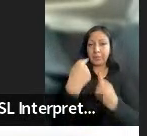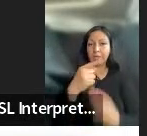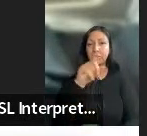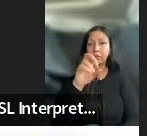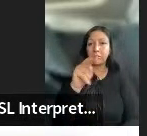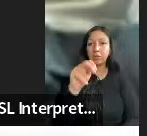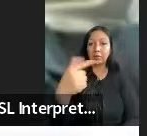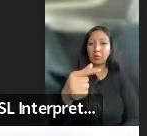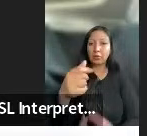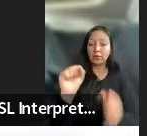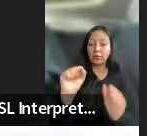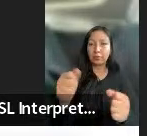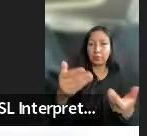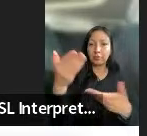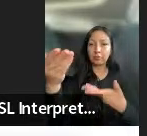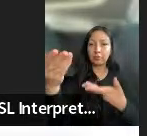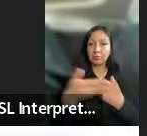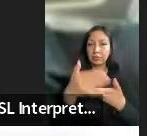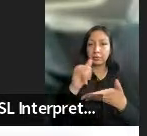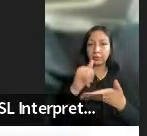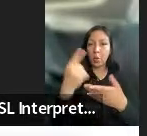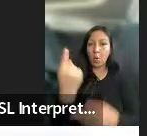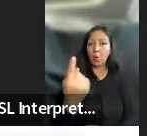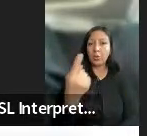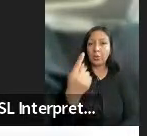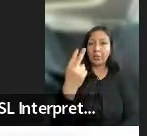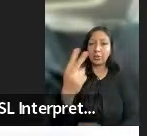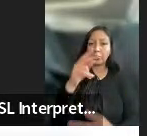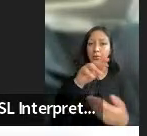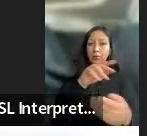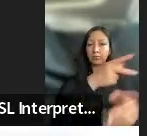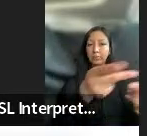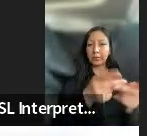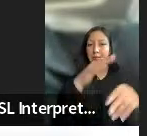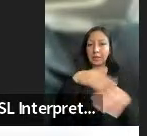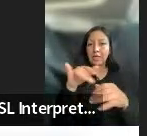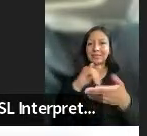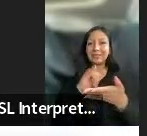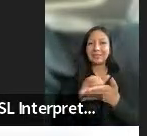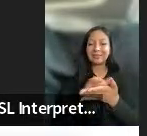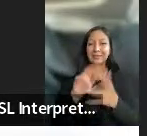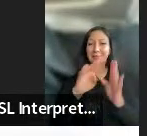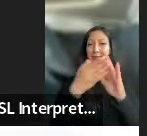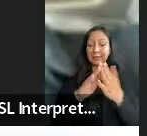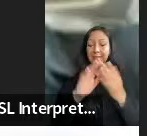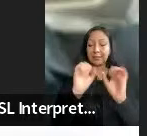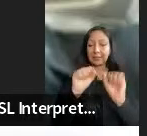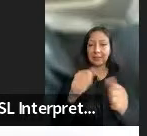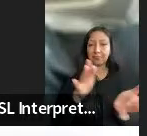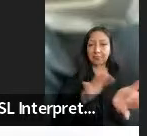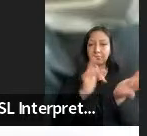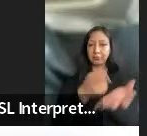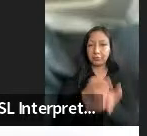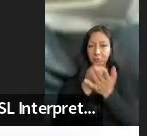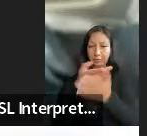introduced this allowance, only 2 locations across the city have taken advantage of it, pictured here.